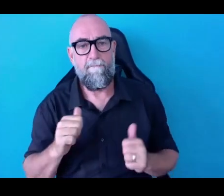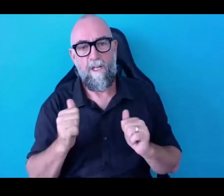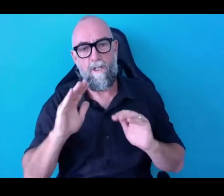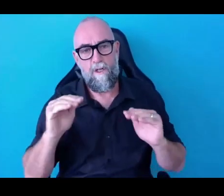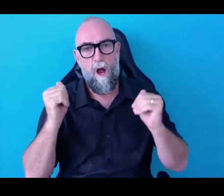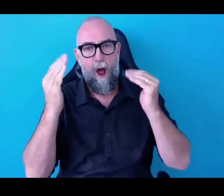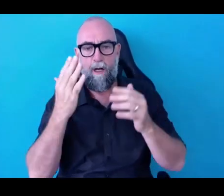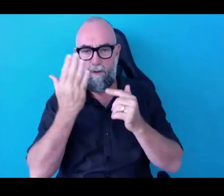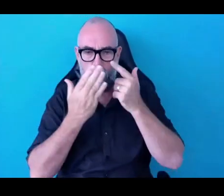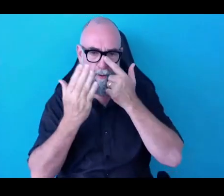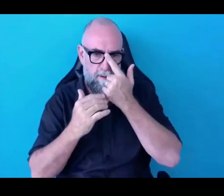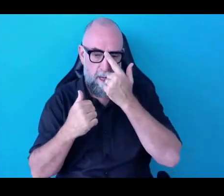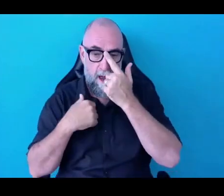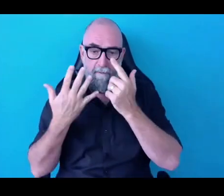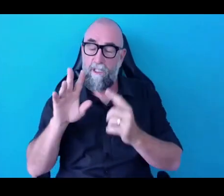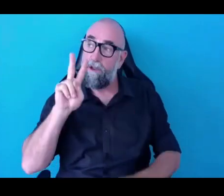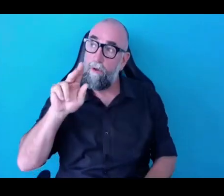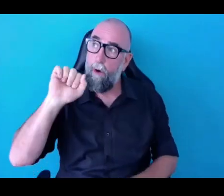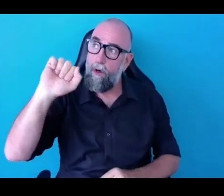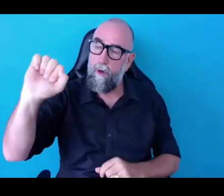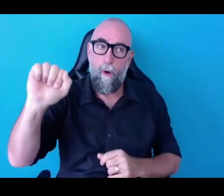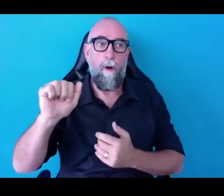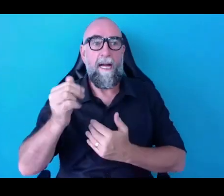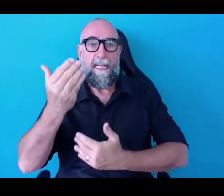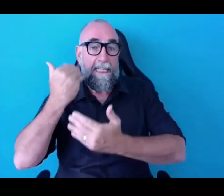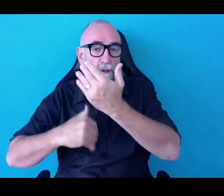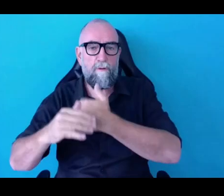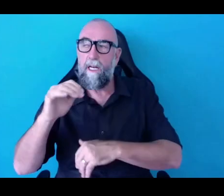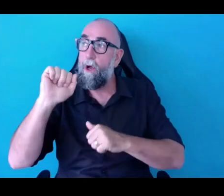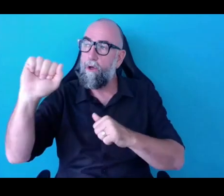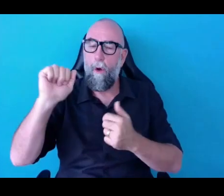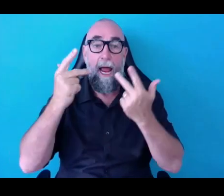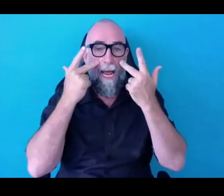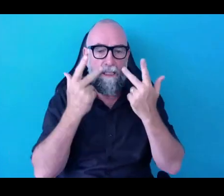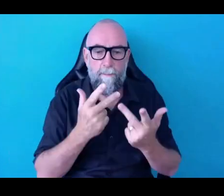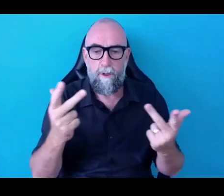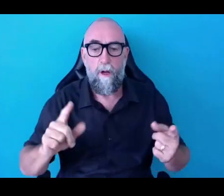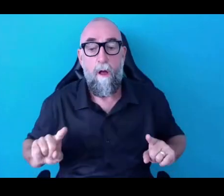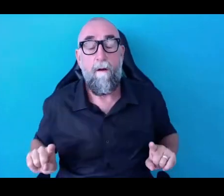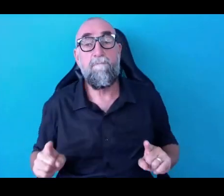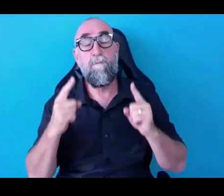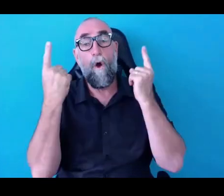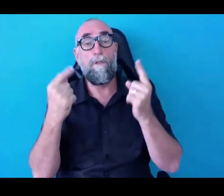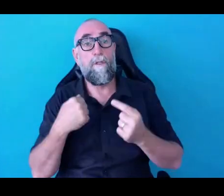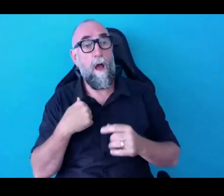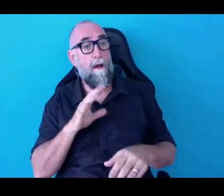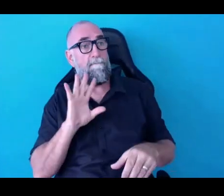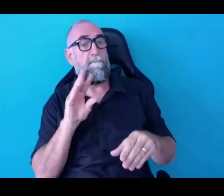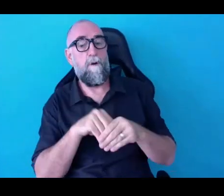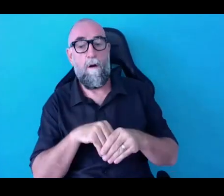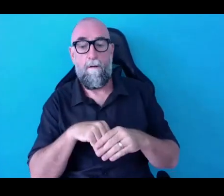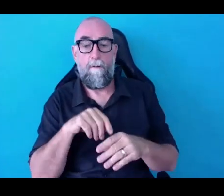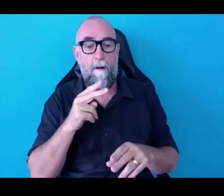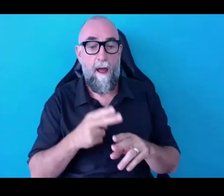your exhibition, History and Memory in the Art of Gordon Bennett. It was the first art exhibition I ever attended, and it changed my life